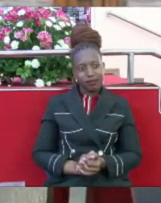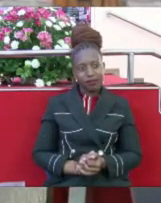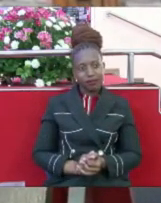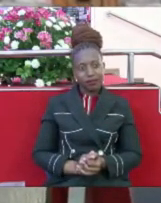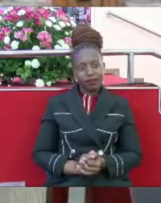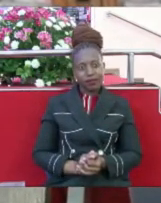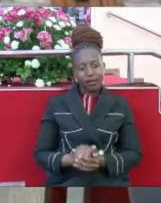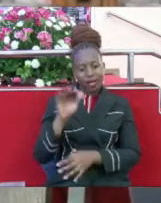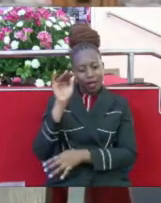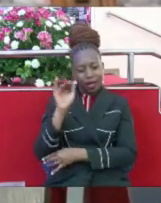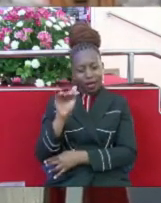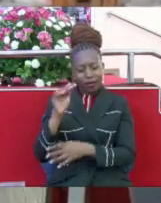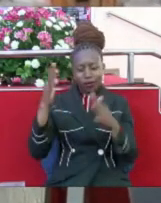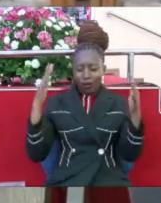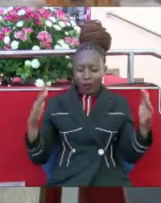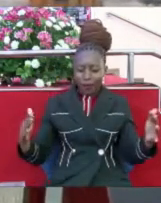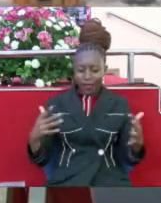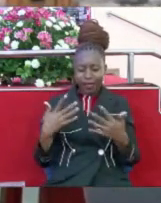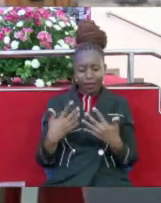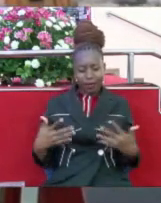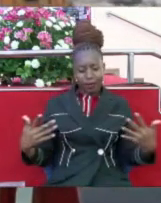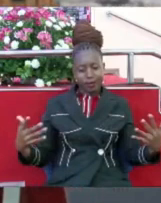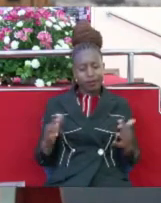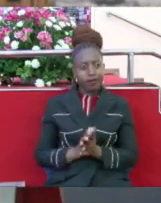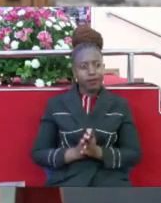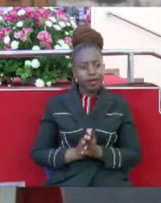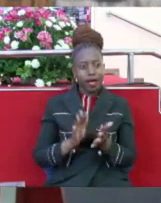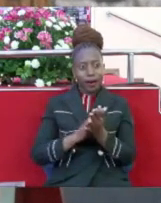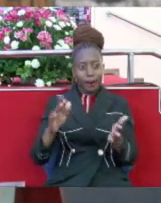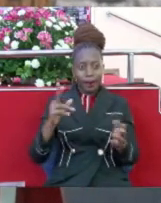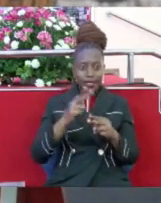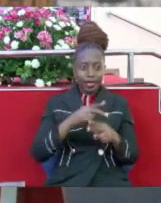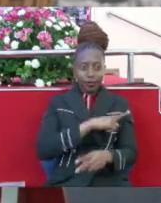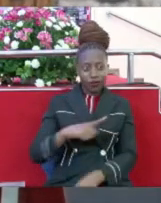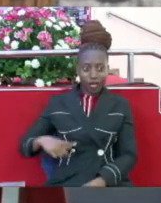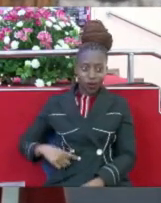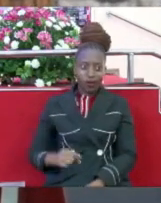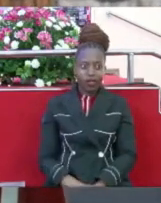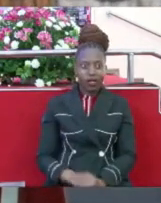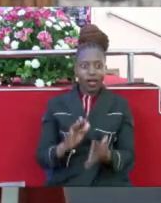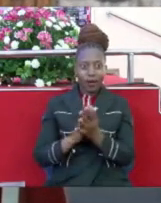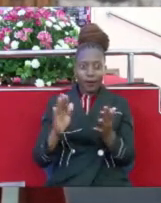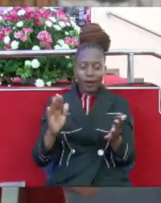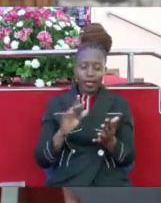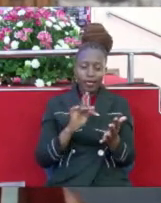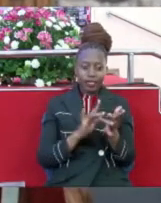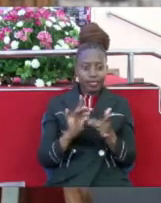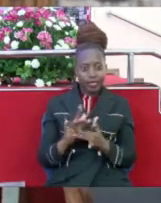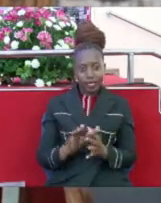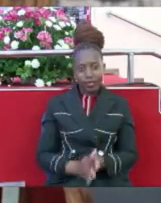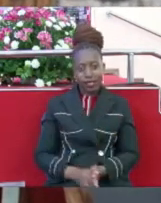big pieces. Praise the name of the Lord. Bwana Yesu asifiwe. Amen. A